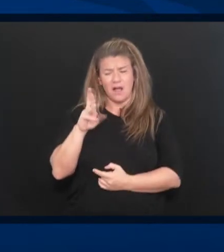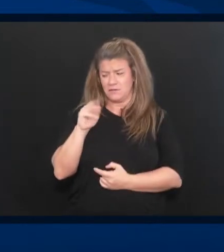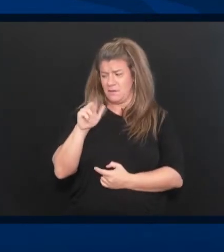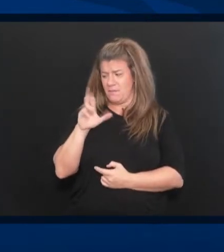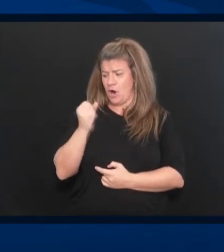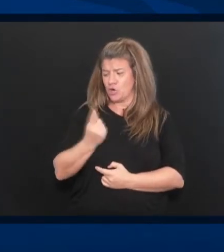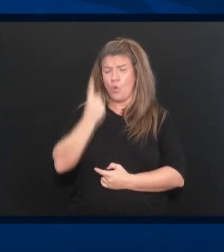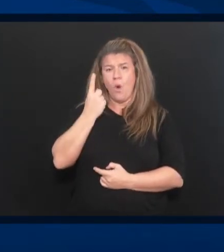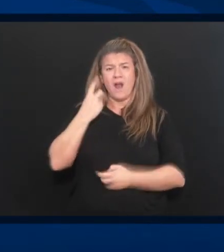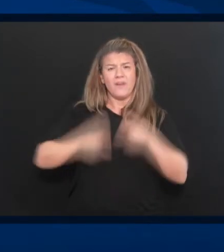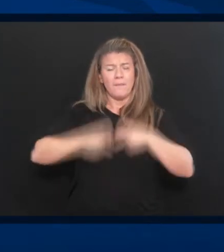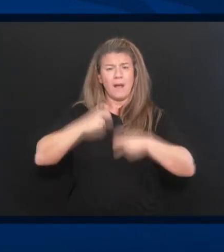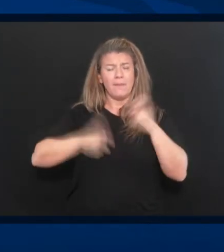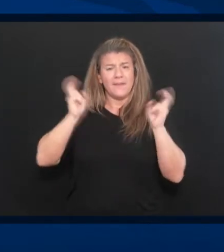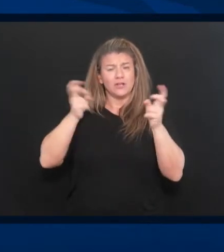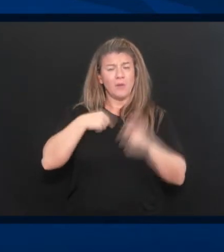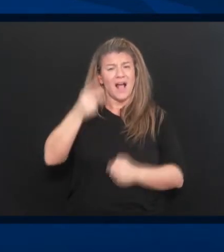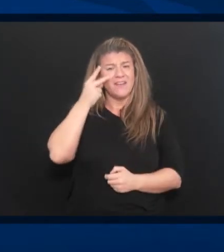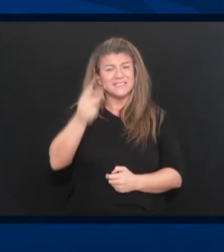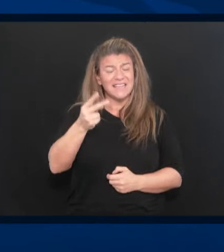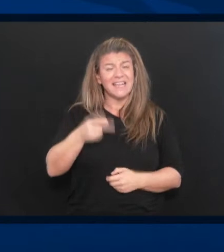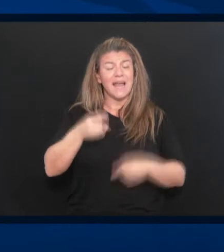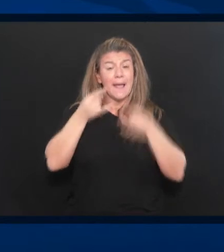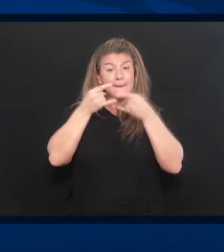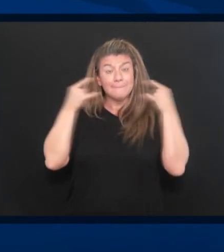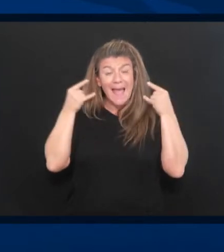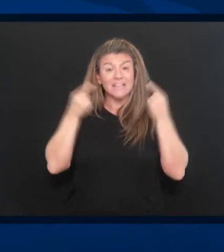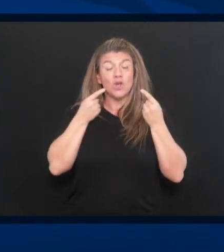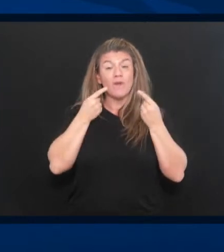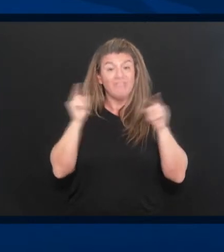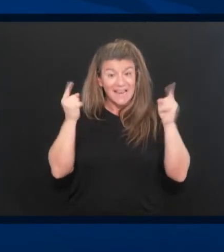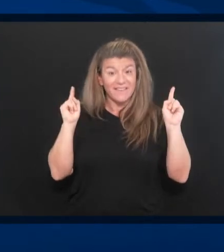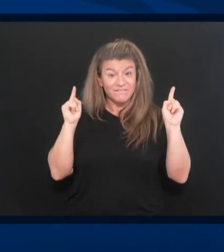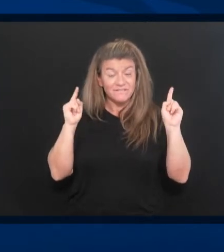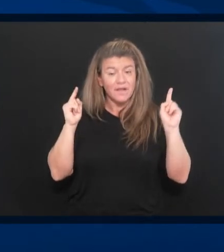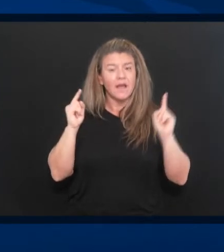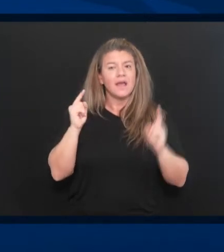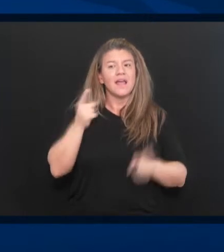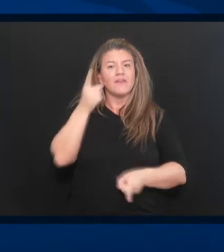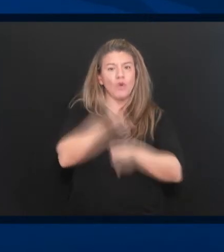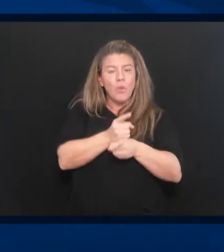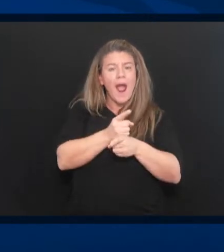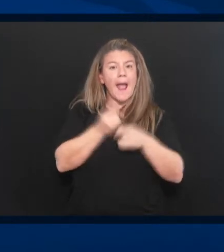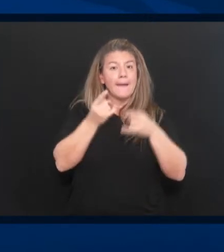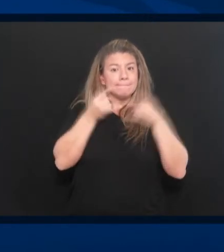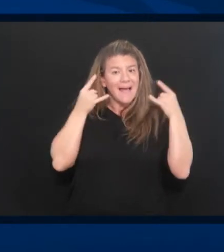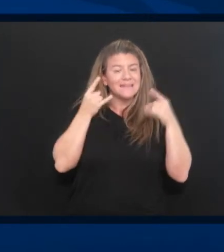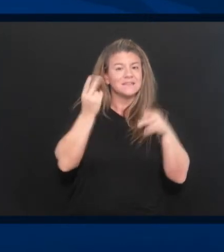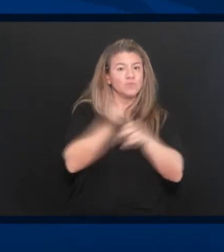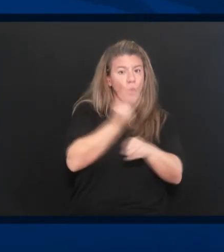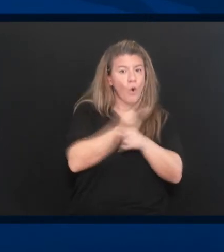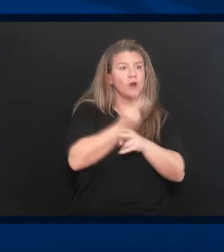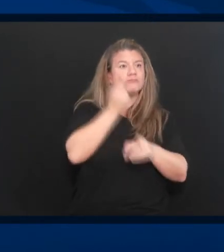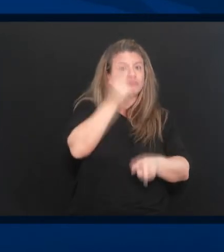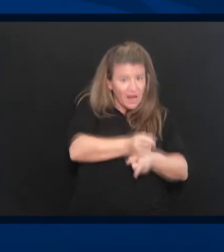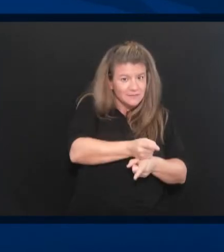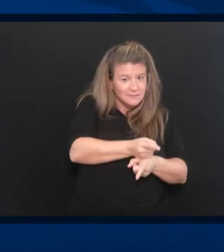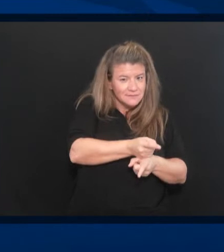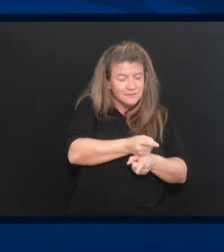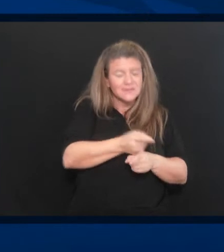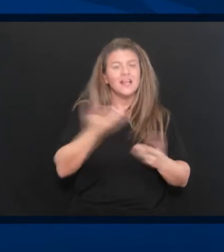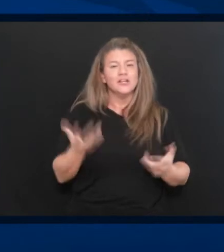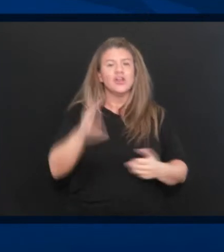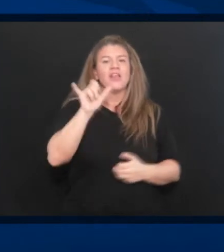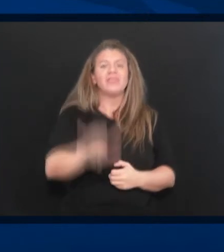problems that I've seen, the people have seen, is that masks are effective if the right mask is worn effectively. And I think where people are kind